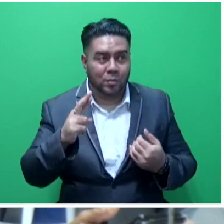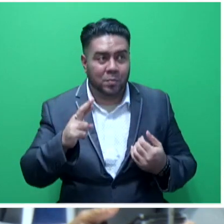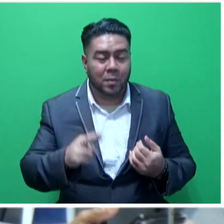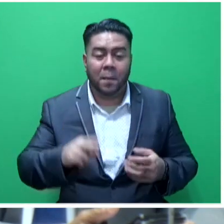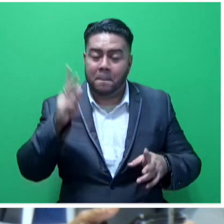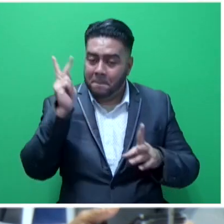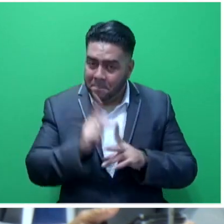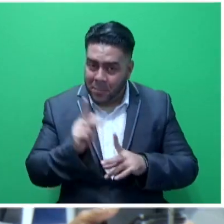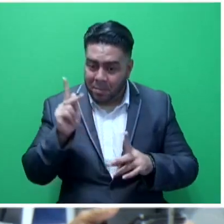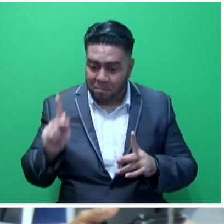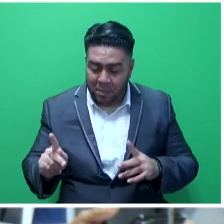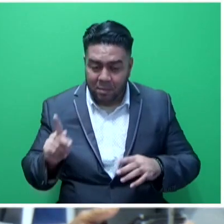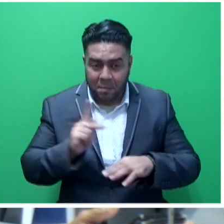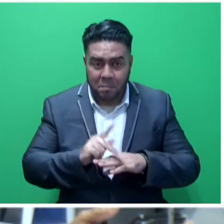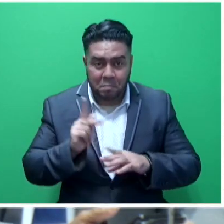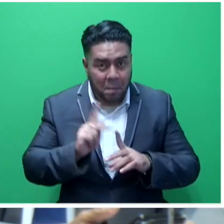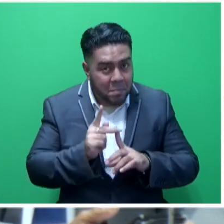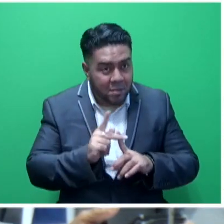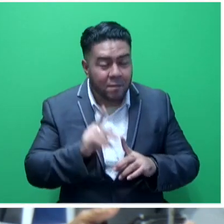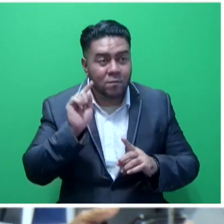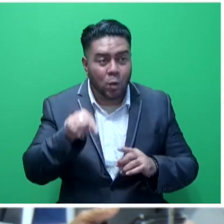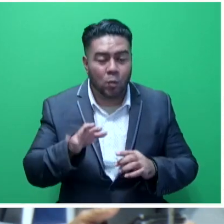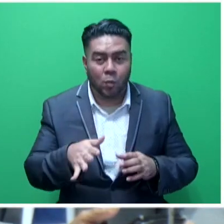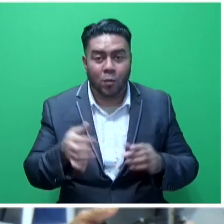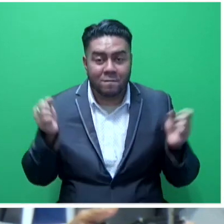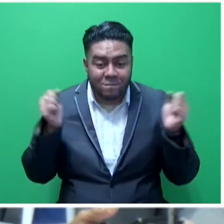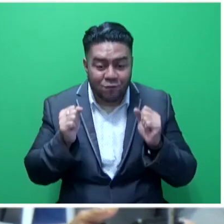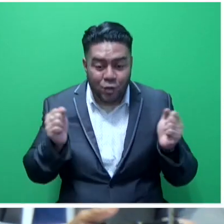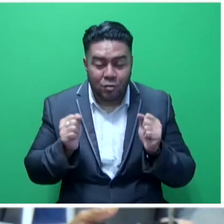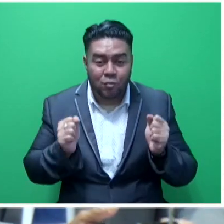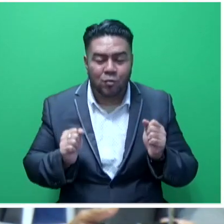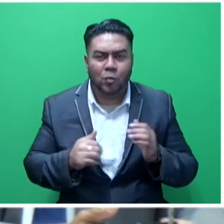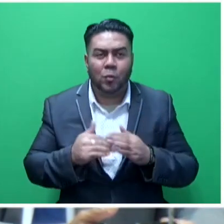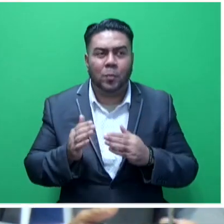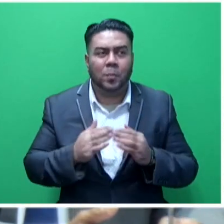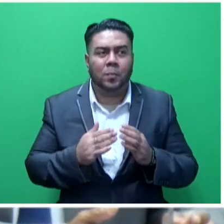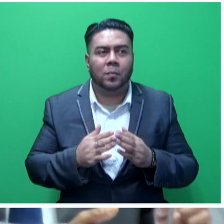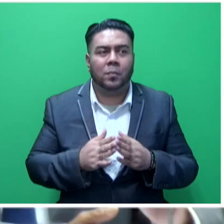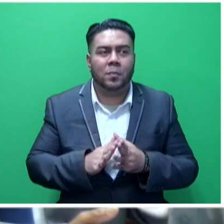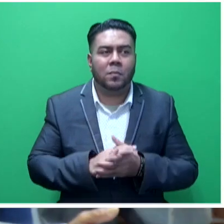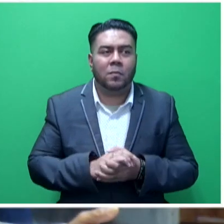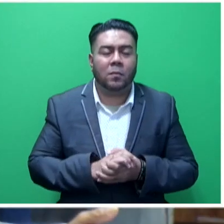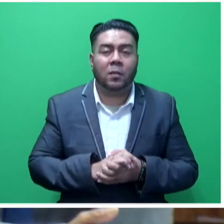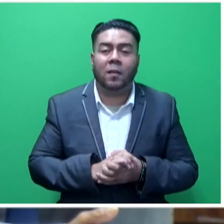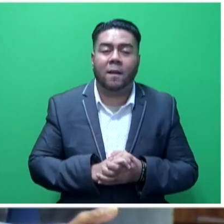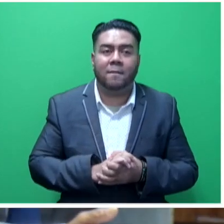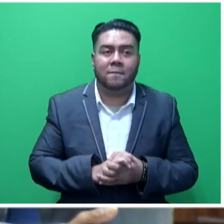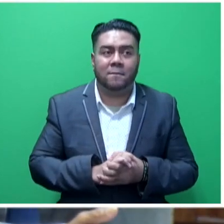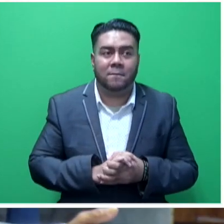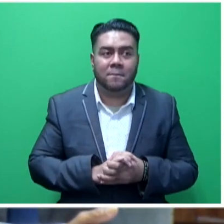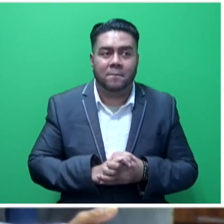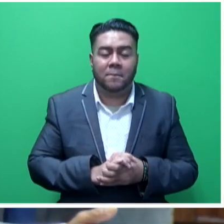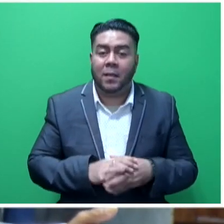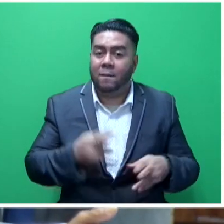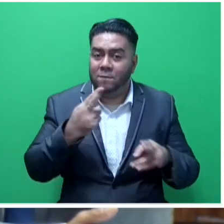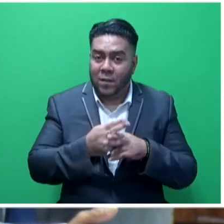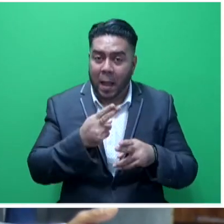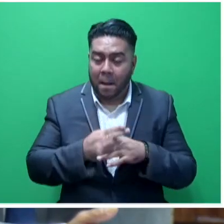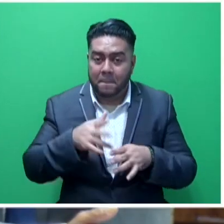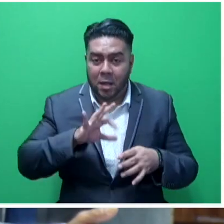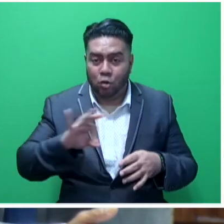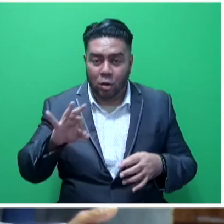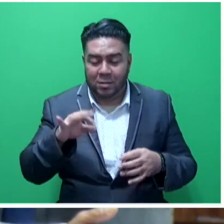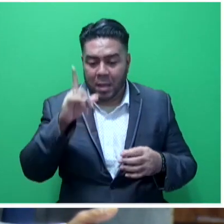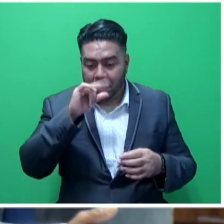purpose of cold storage facility is basically to delay deterioration in case where farmers are not able to